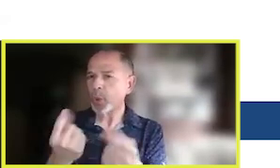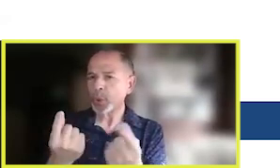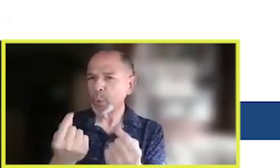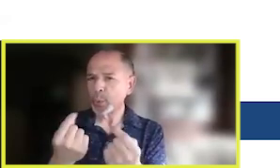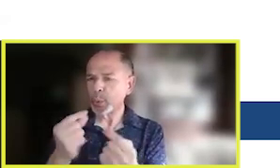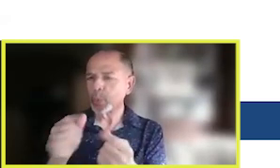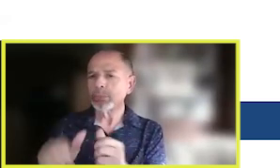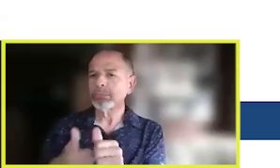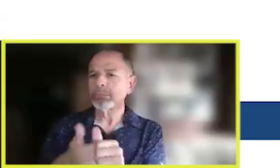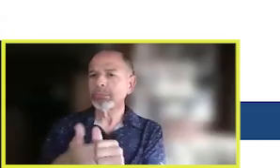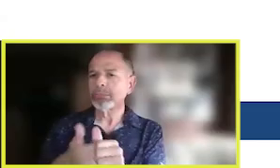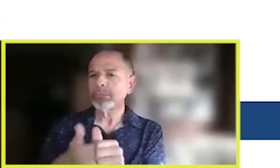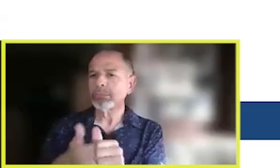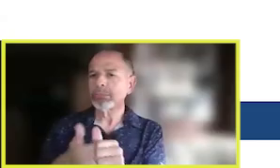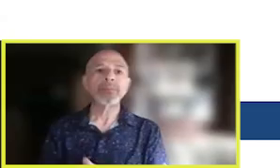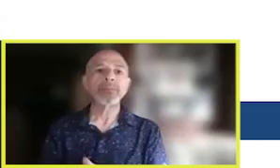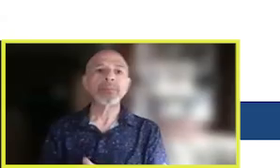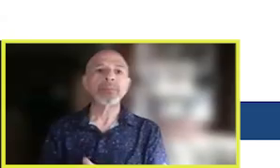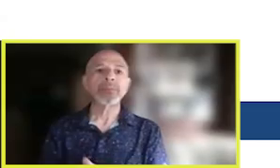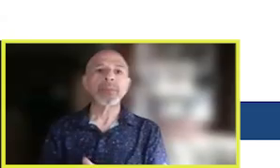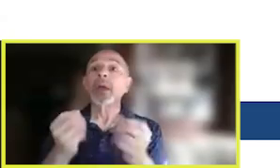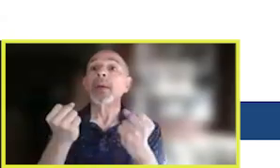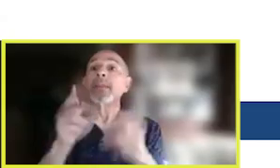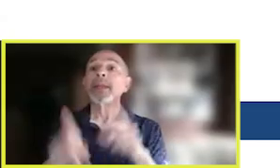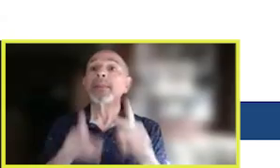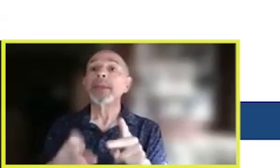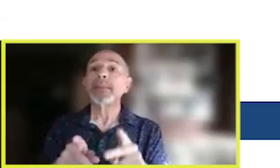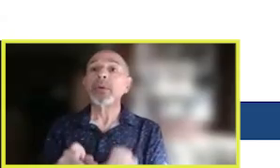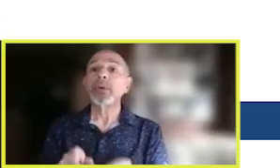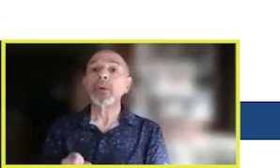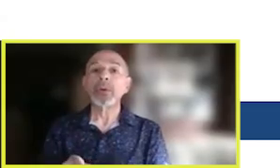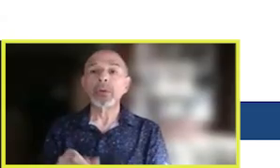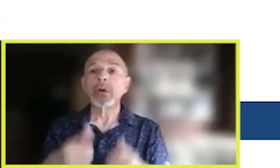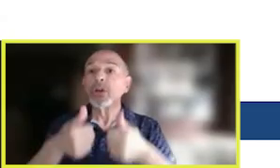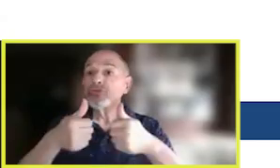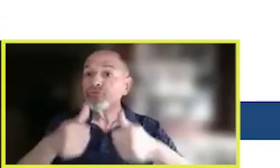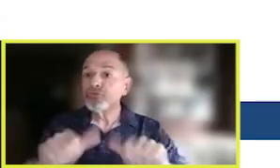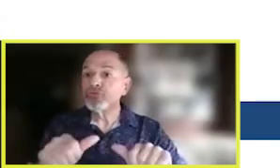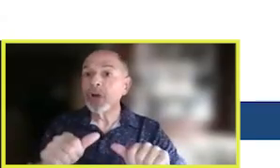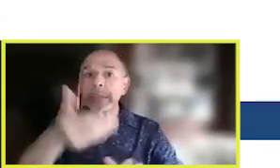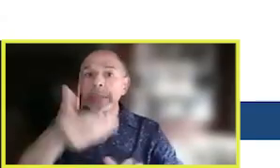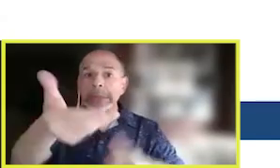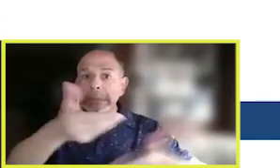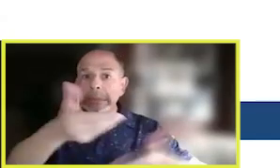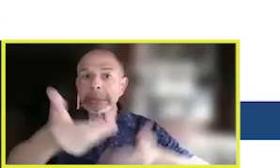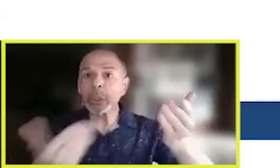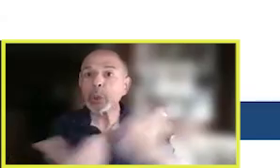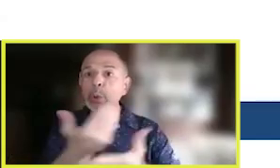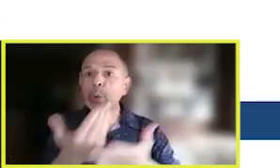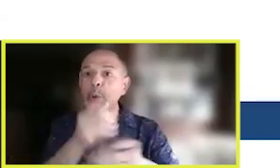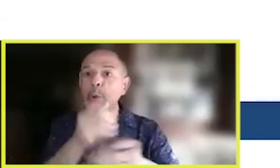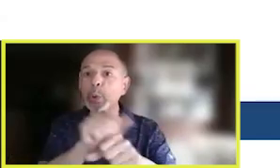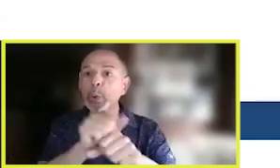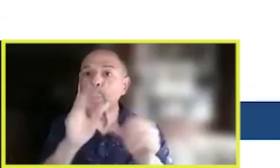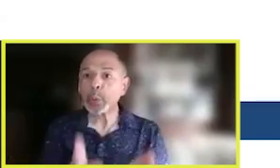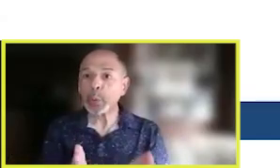So many people have told us that they're trying to hire new staff. If you are hiring too, we have